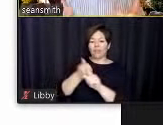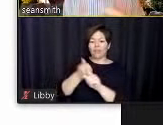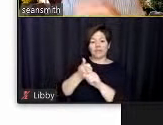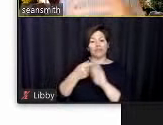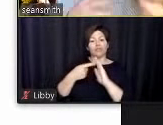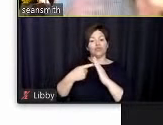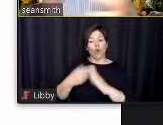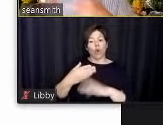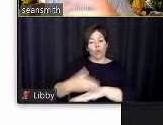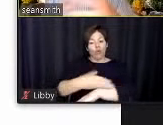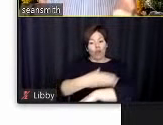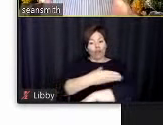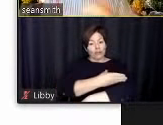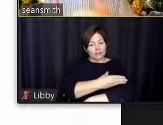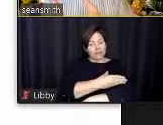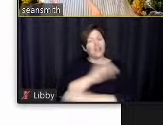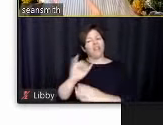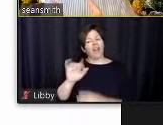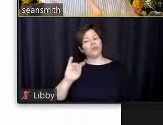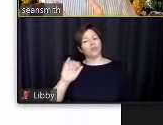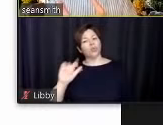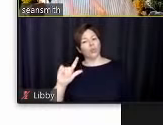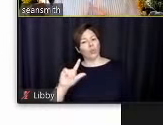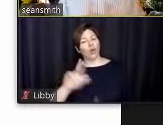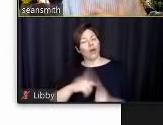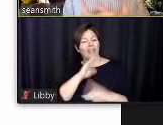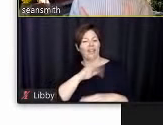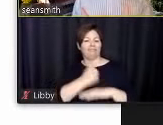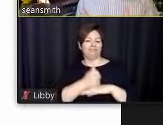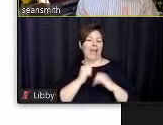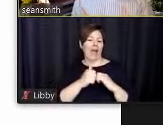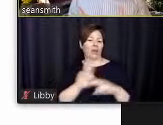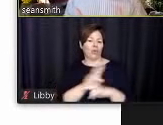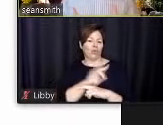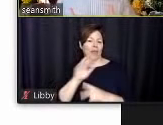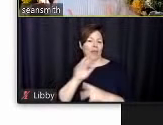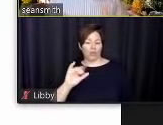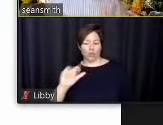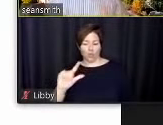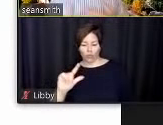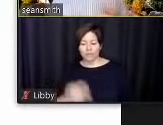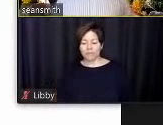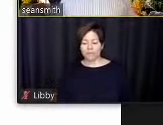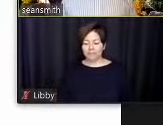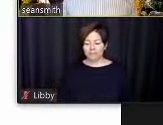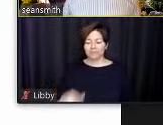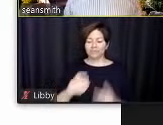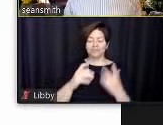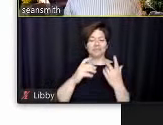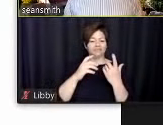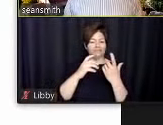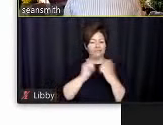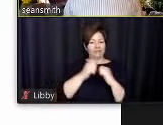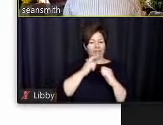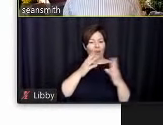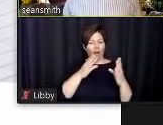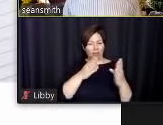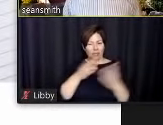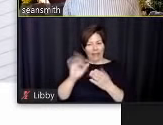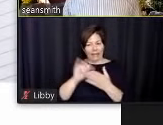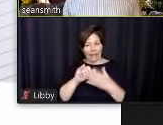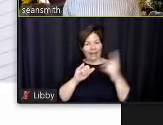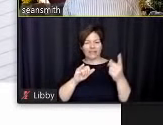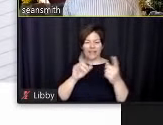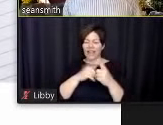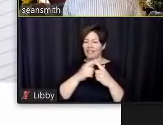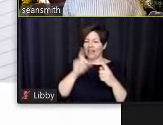tool, and then I'm arranging how I'm going to use that tool. How am I going to plan and design? And overall, what I really need to focus